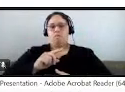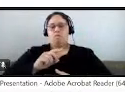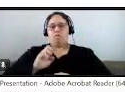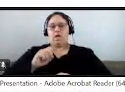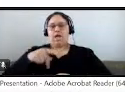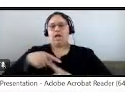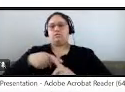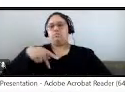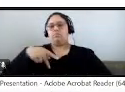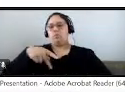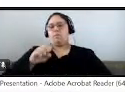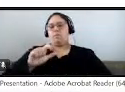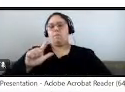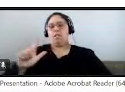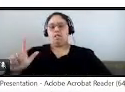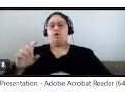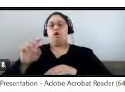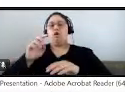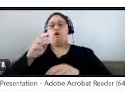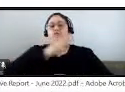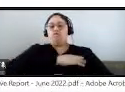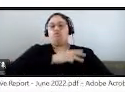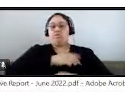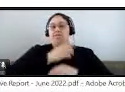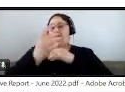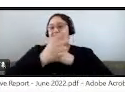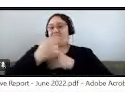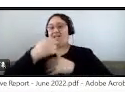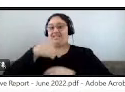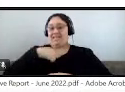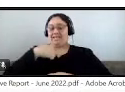expropriation bill. The officials advise us how many